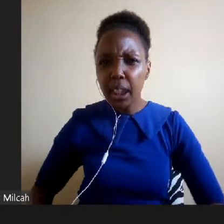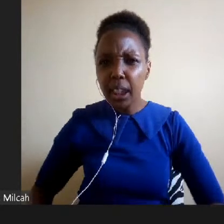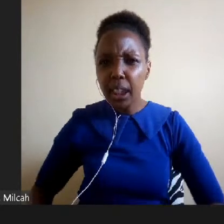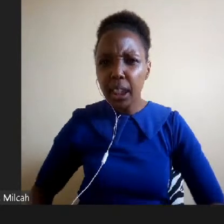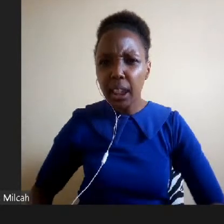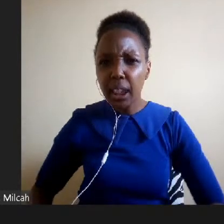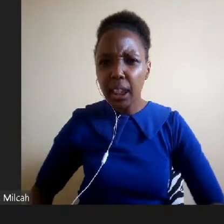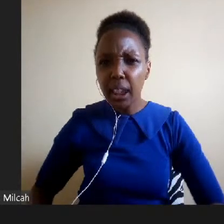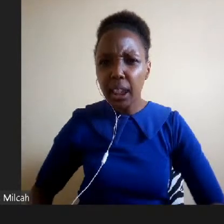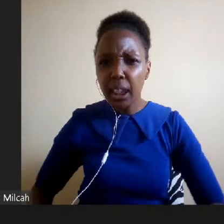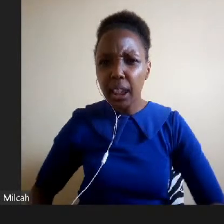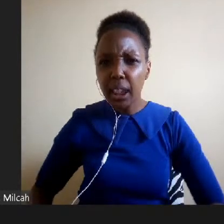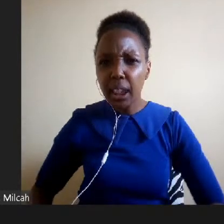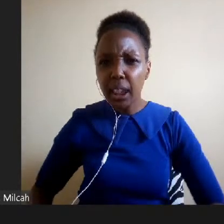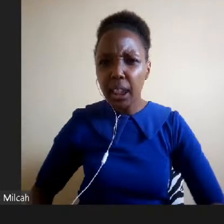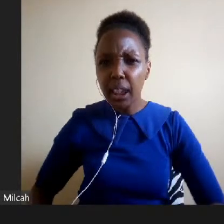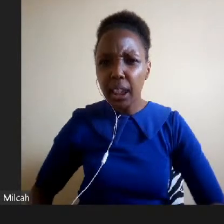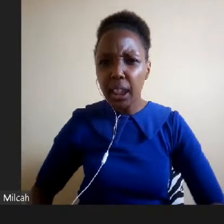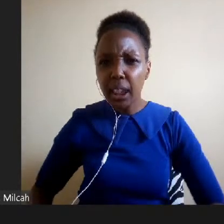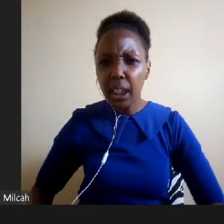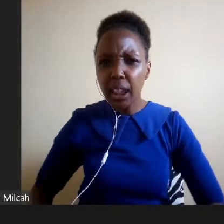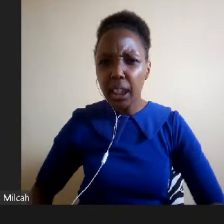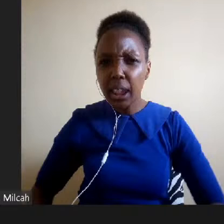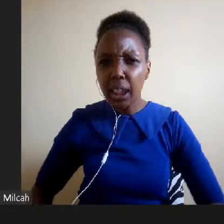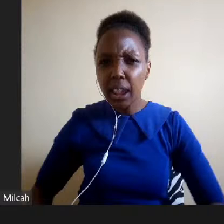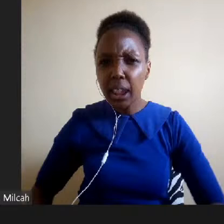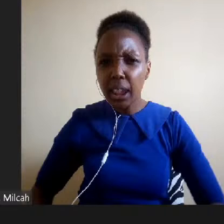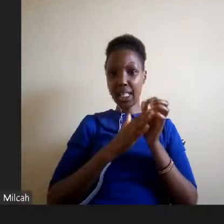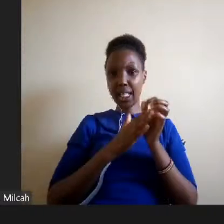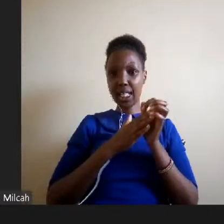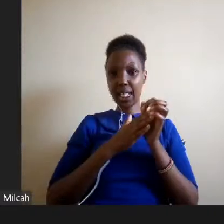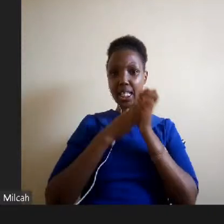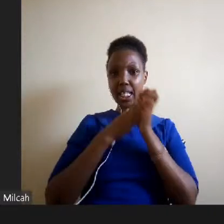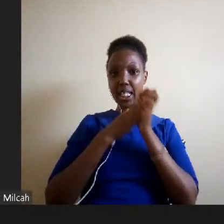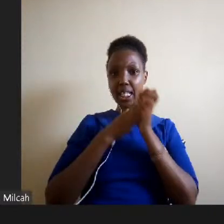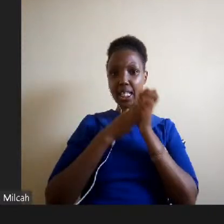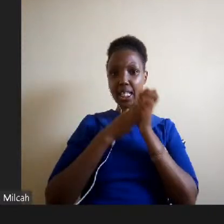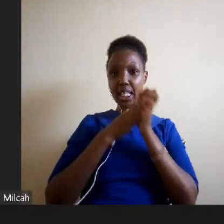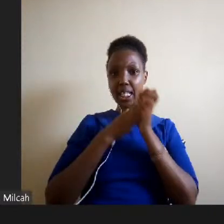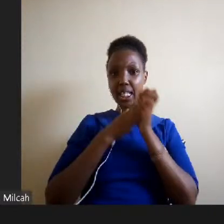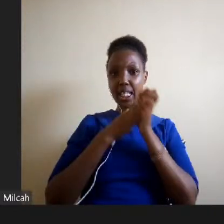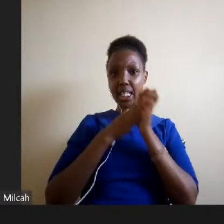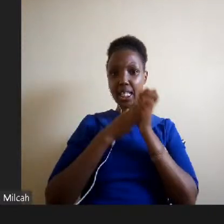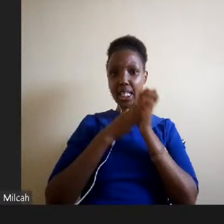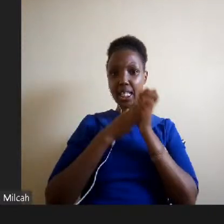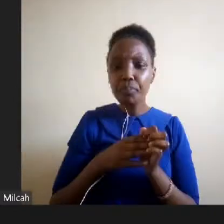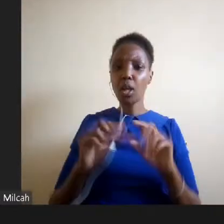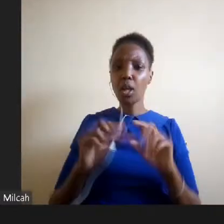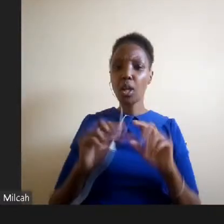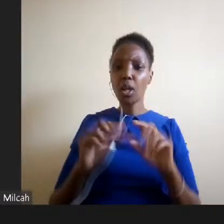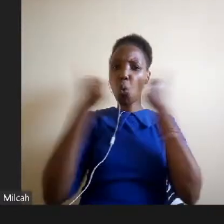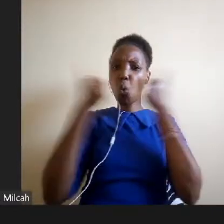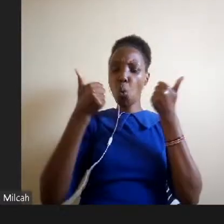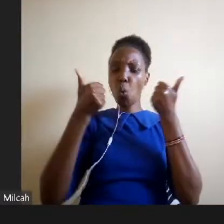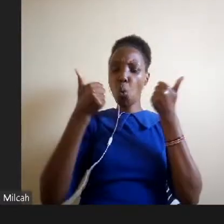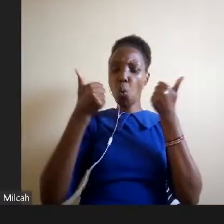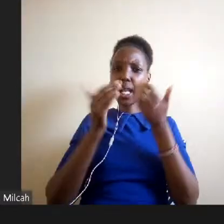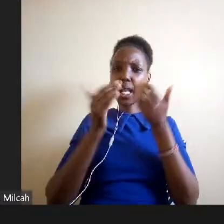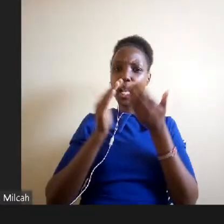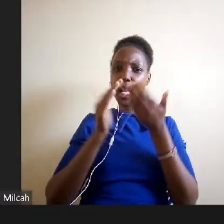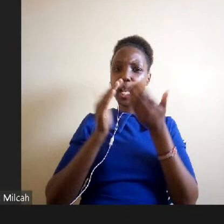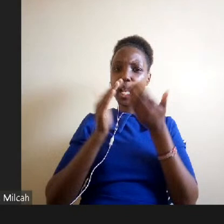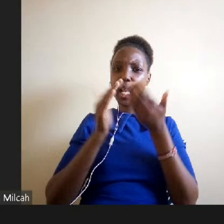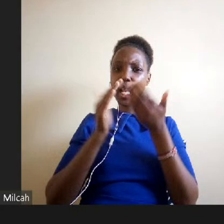on wellbeing.google families. It's something that you actually also can get content. And if you're